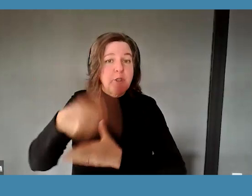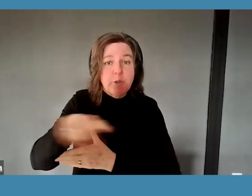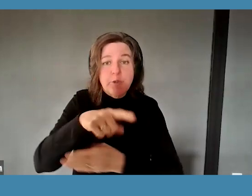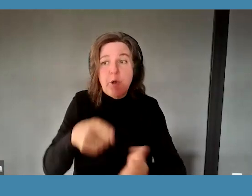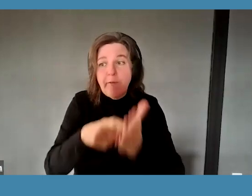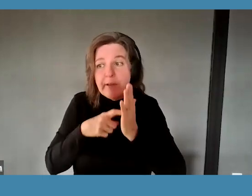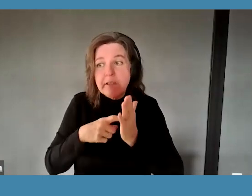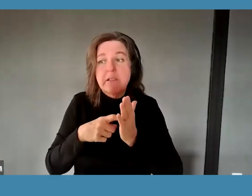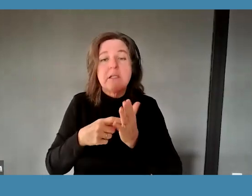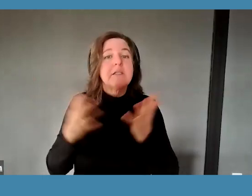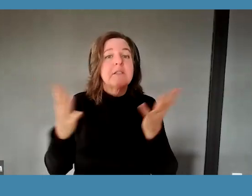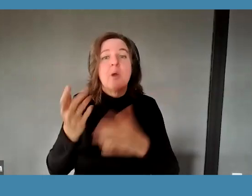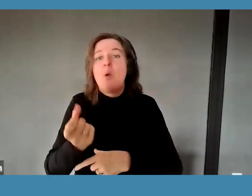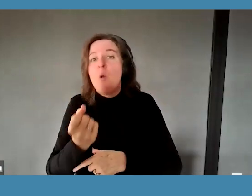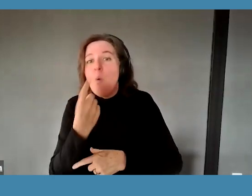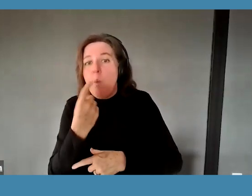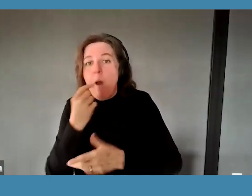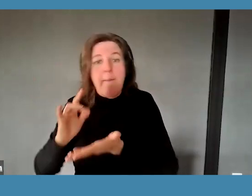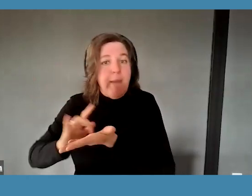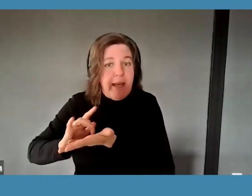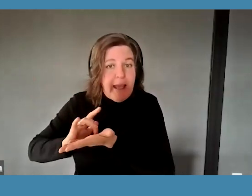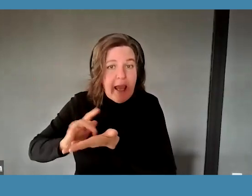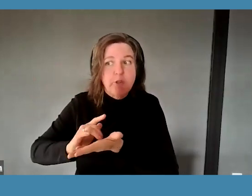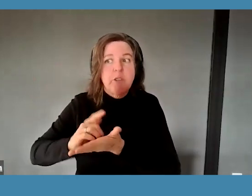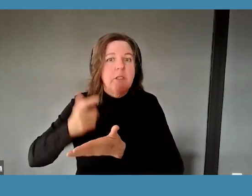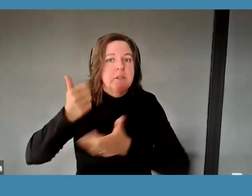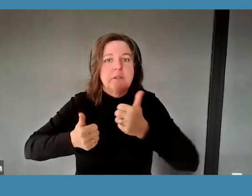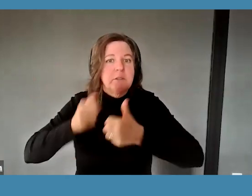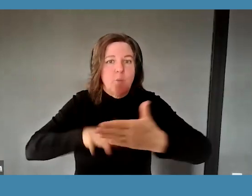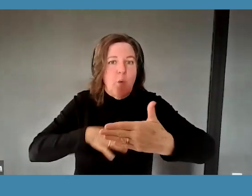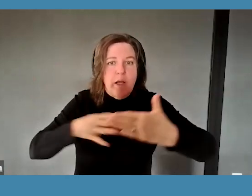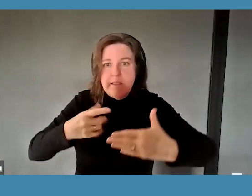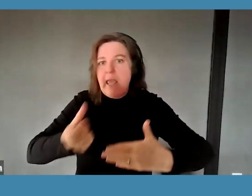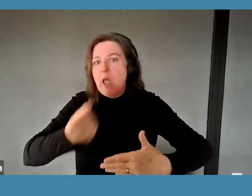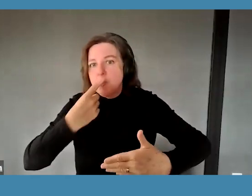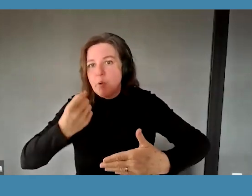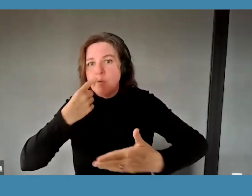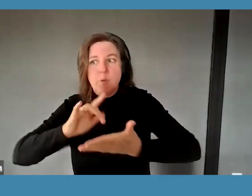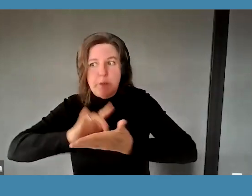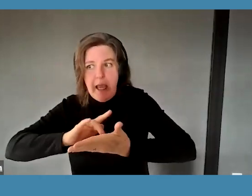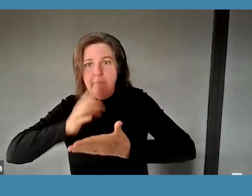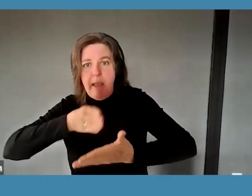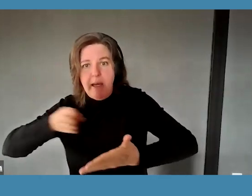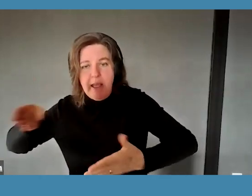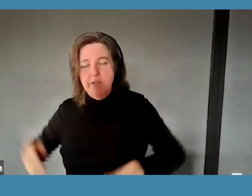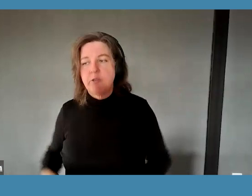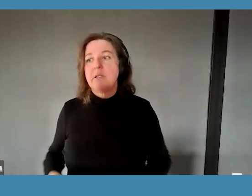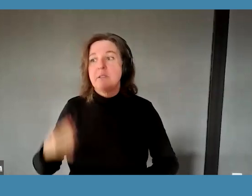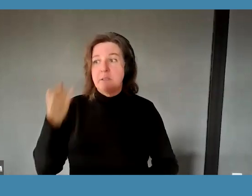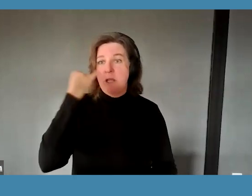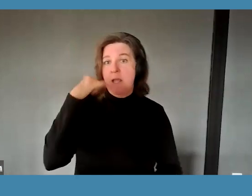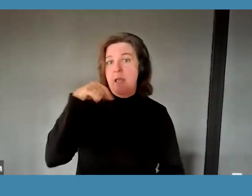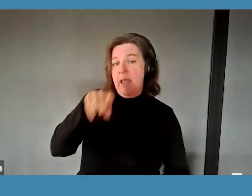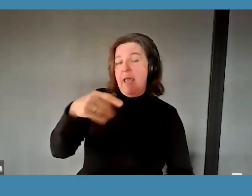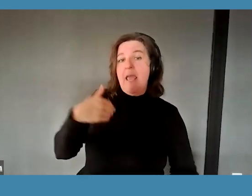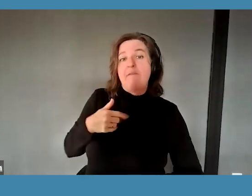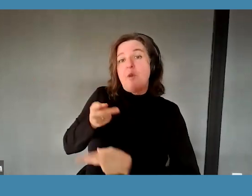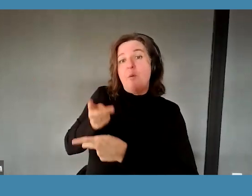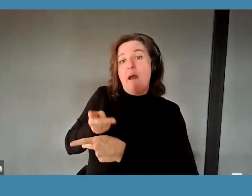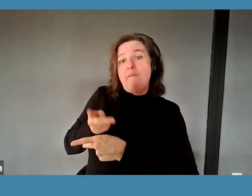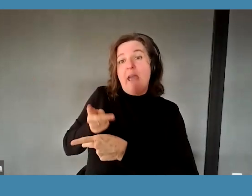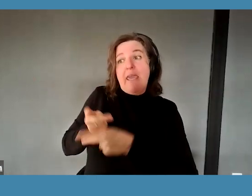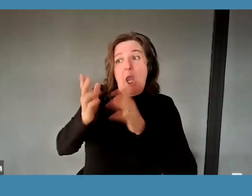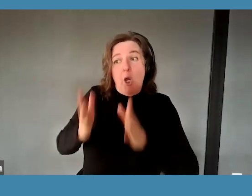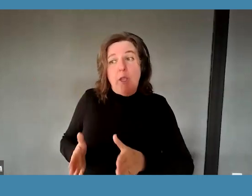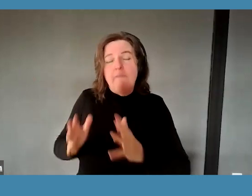you're taking them on. They're going to want to know about if you have a caregiver, how much that caregiver is available, how